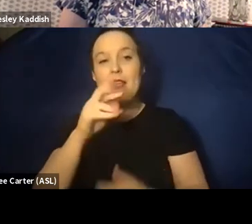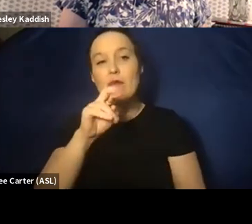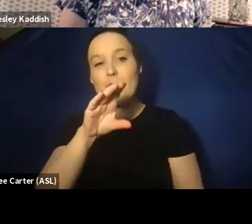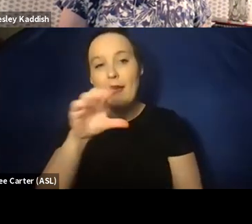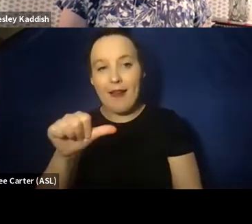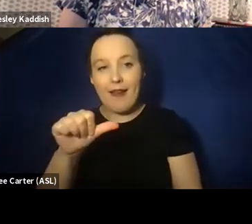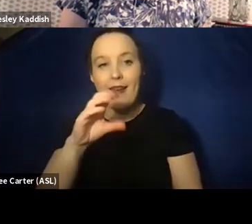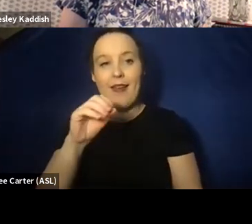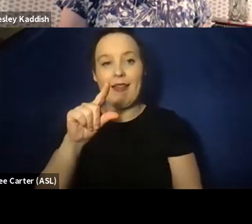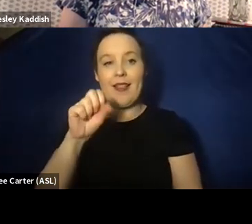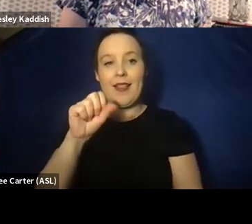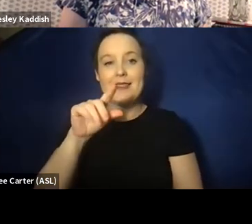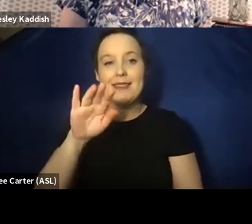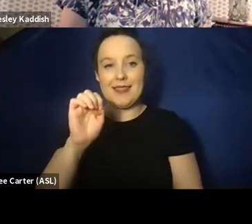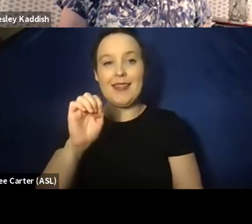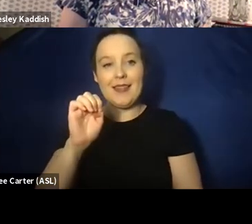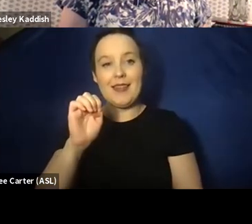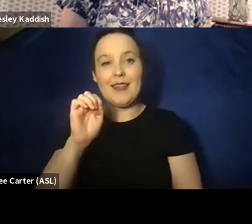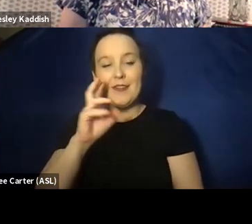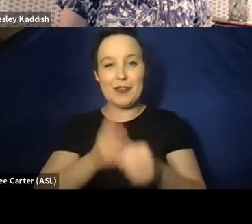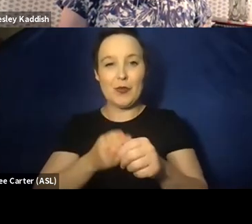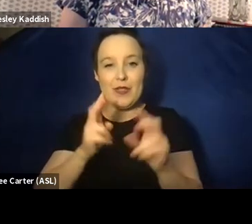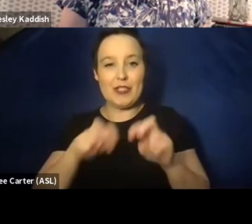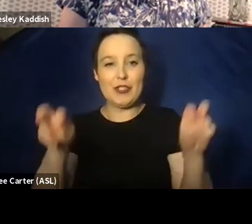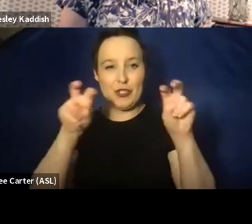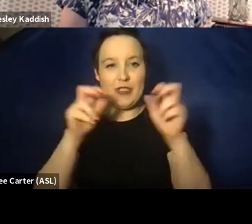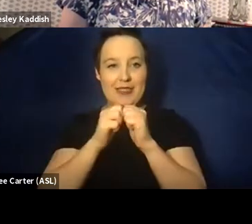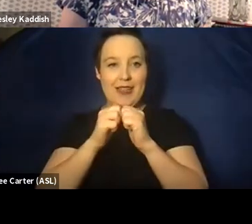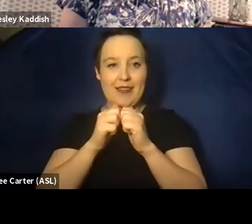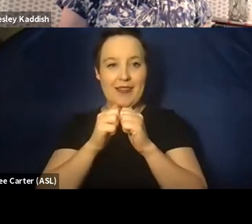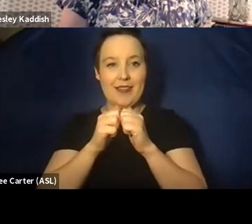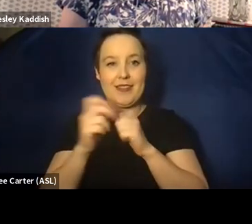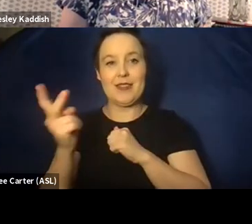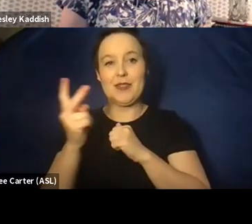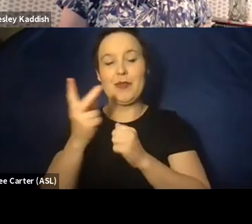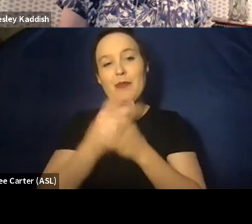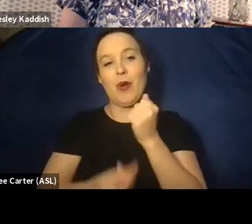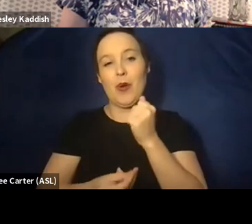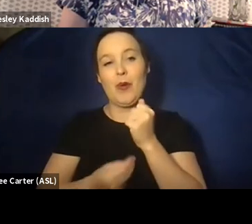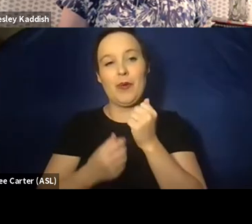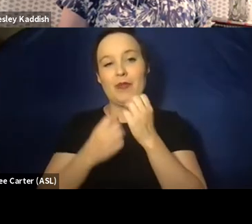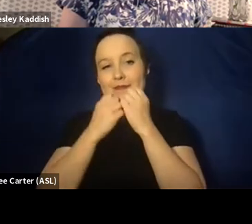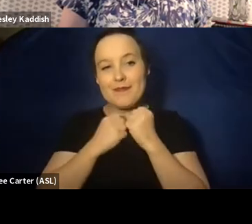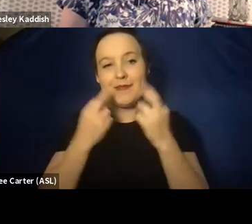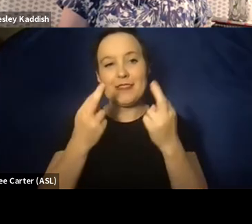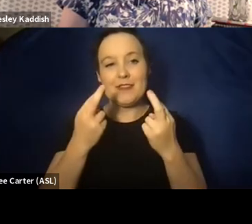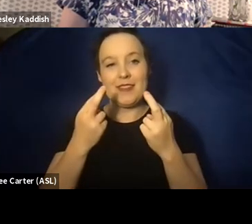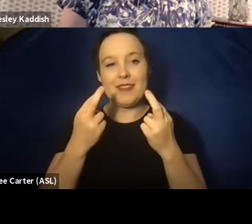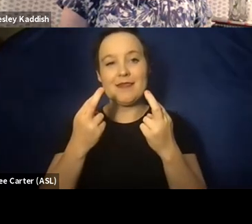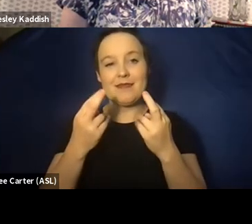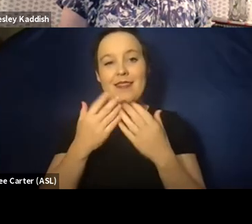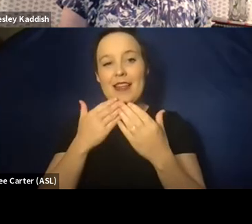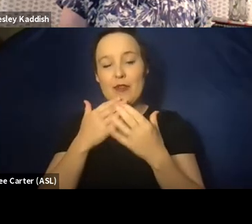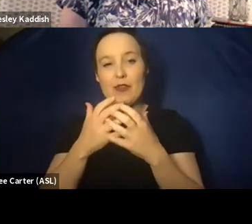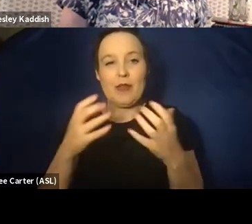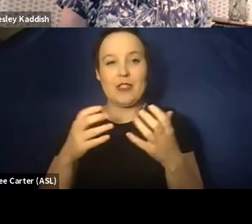on this journey together. I really think of you both as dear friends, and I can't thank you enough. And for